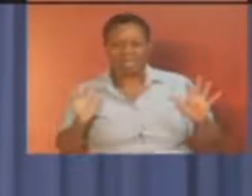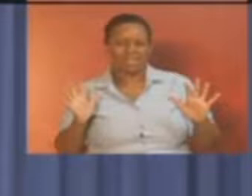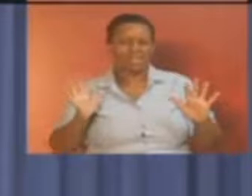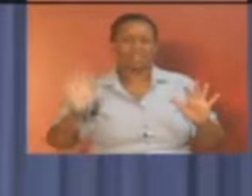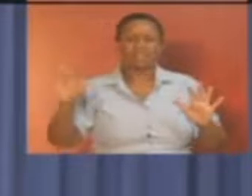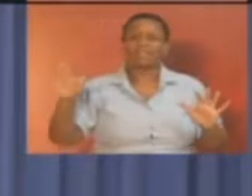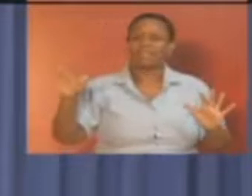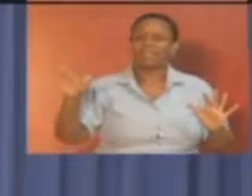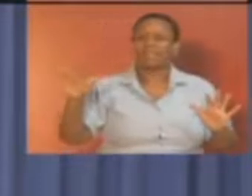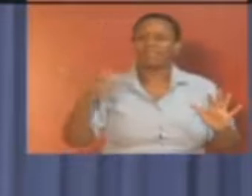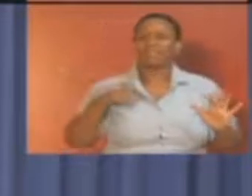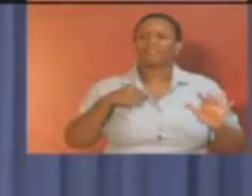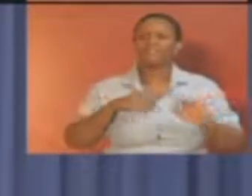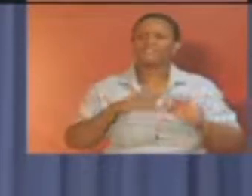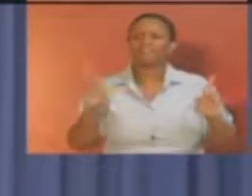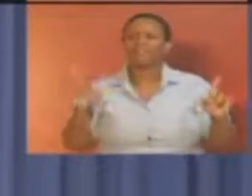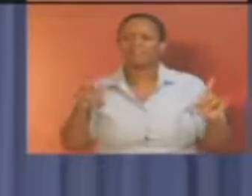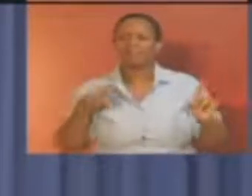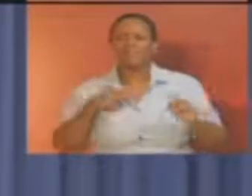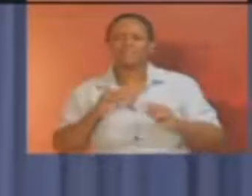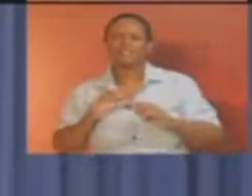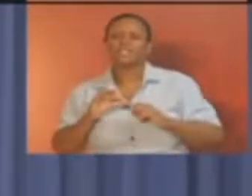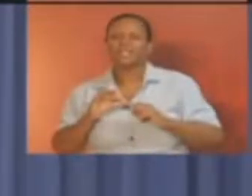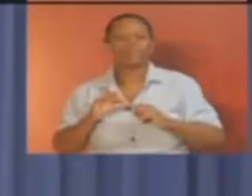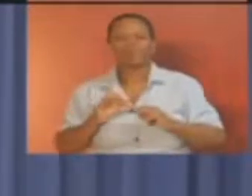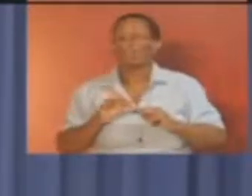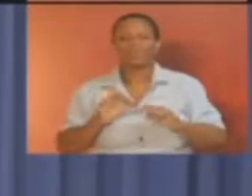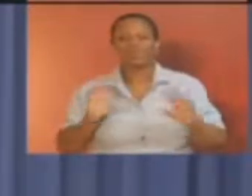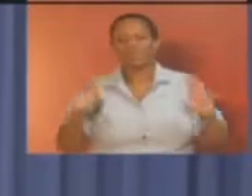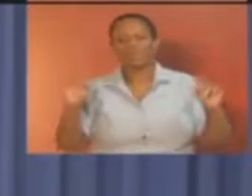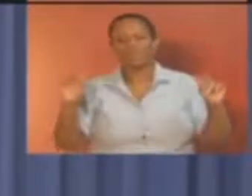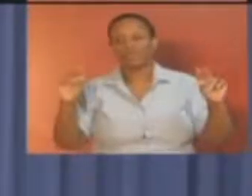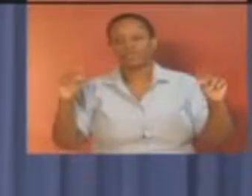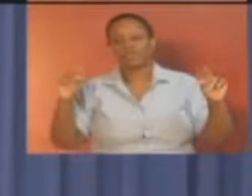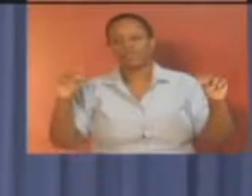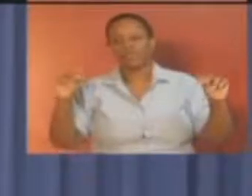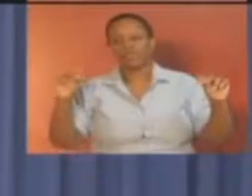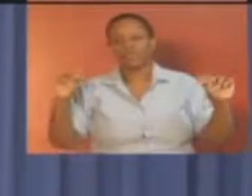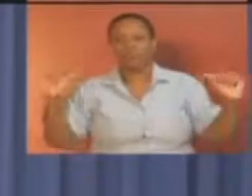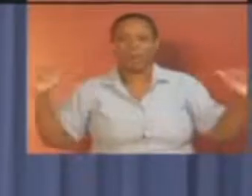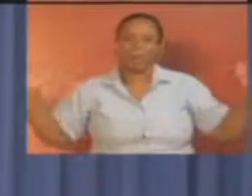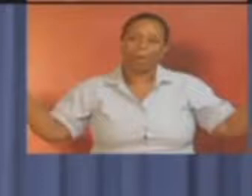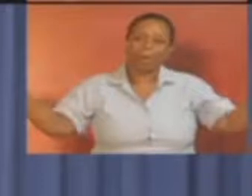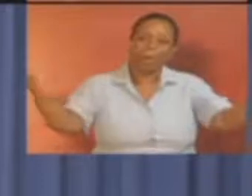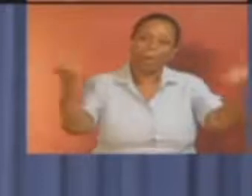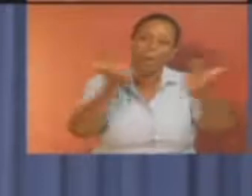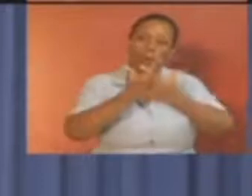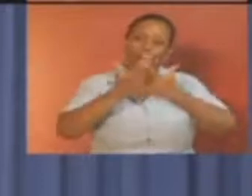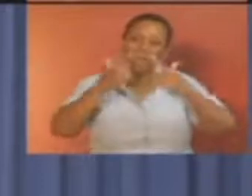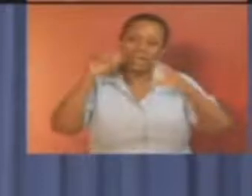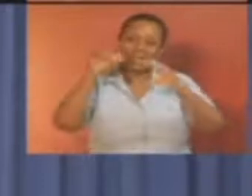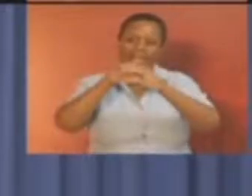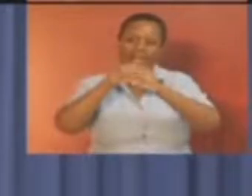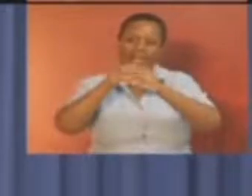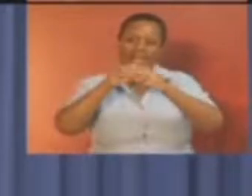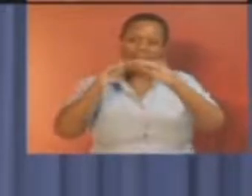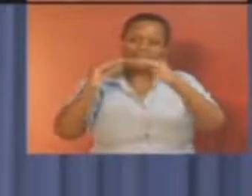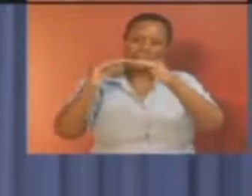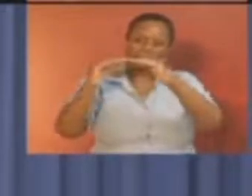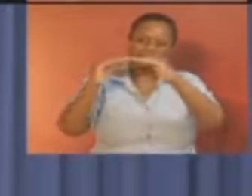that. We are trying to hold the line, and we are asking